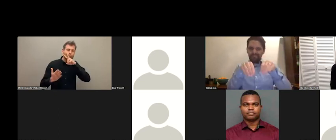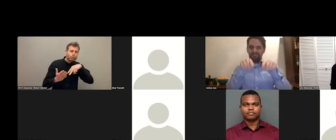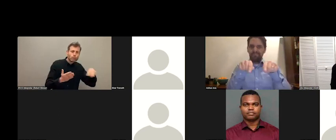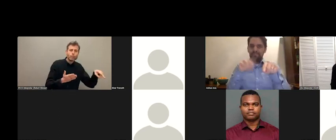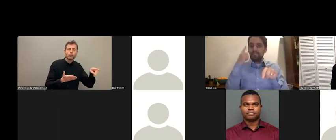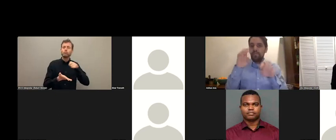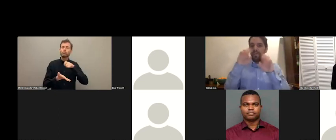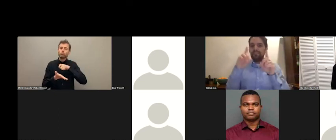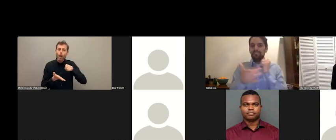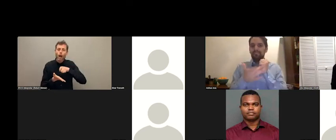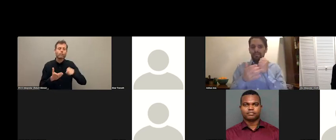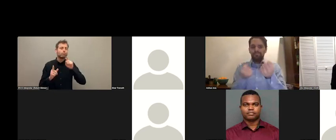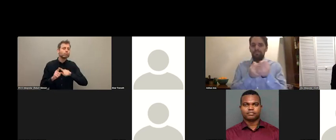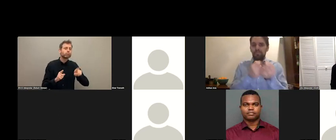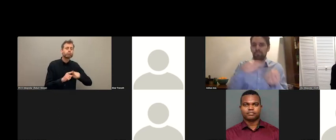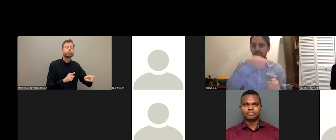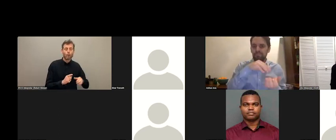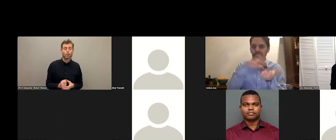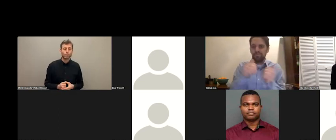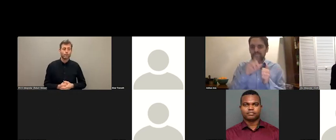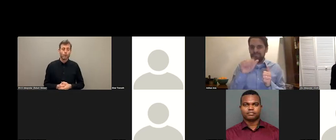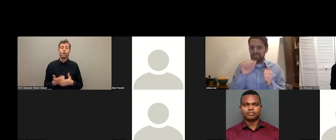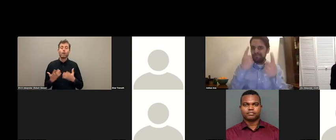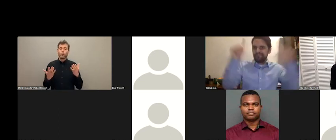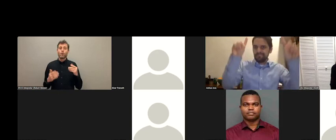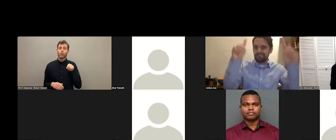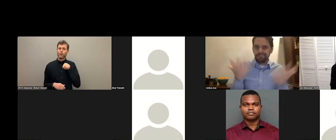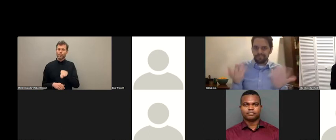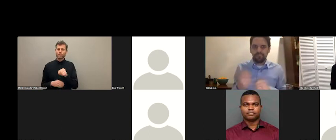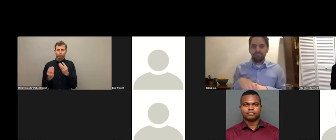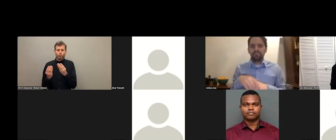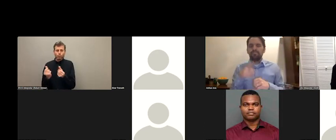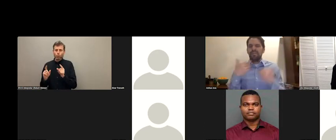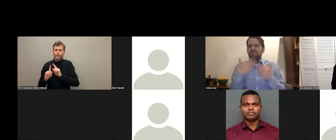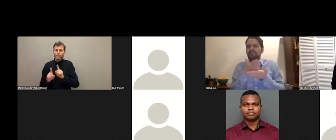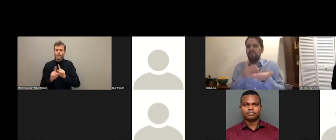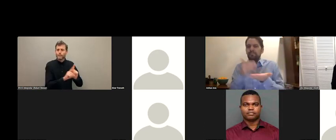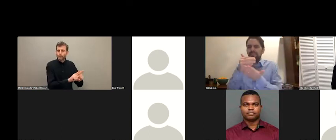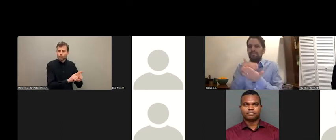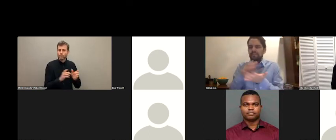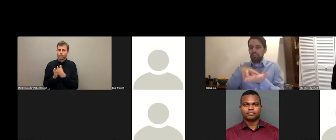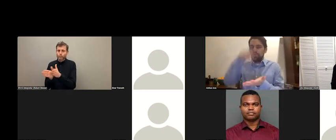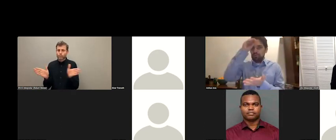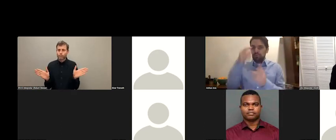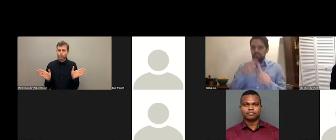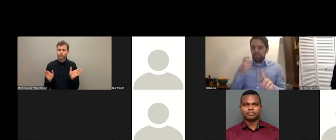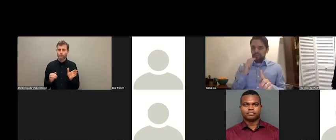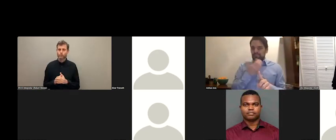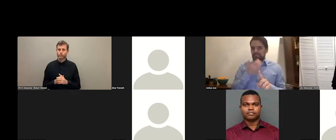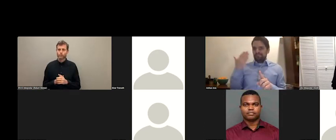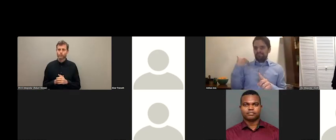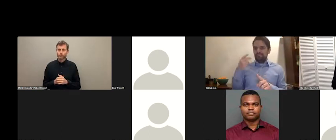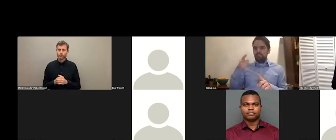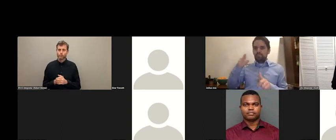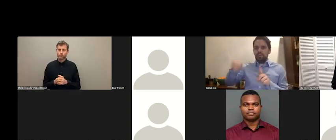types of resources for ed tech to support students with disabilities that are successful have been, we have some